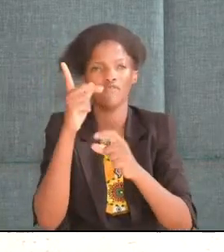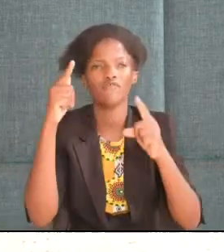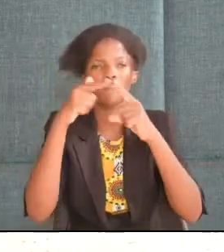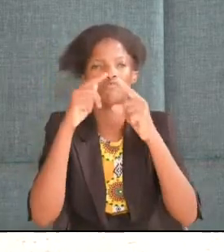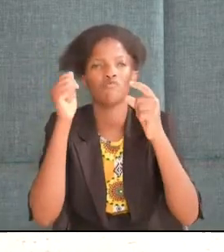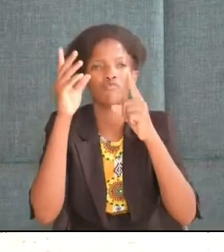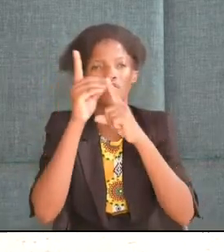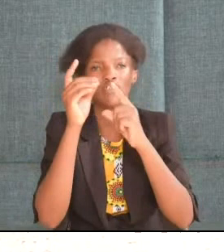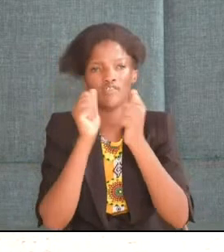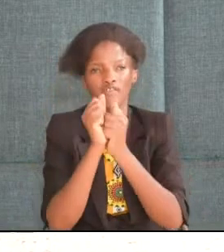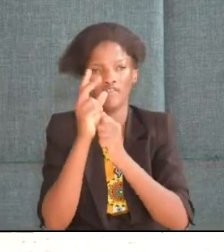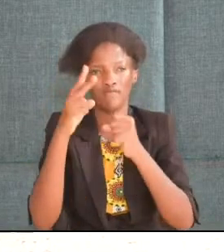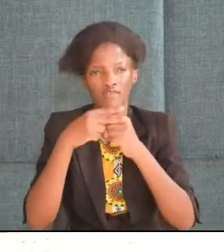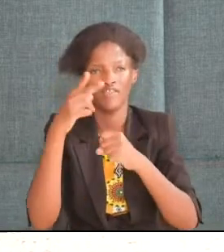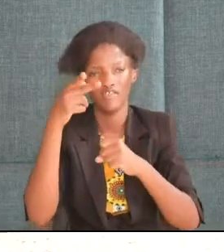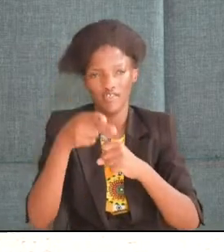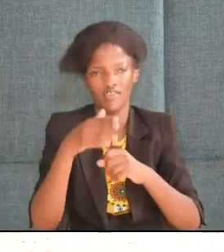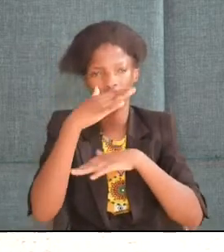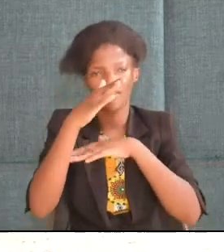April.